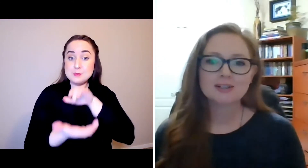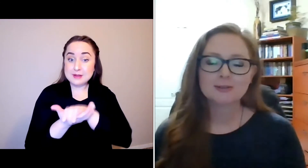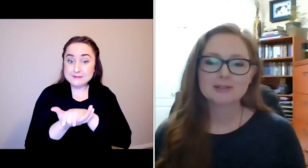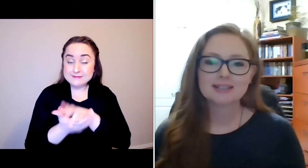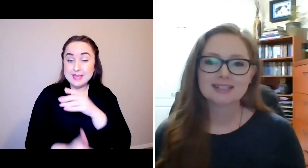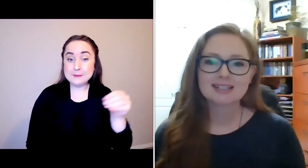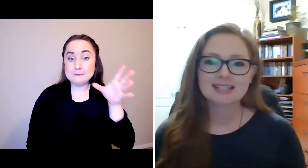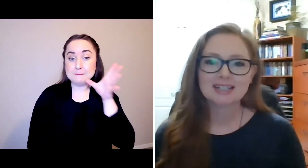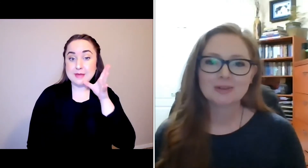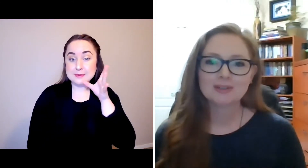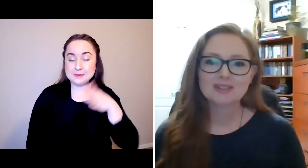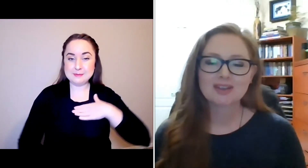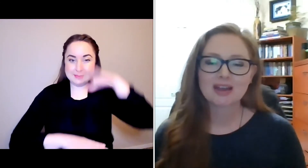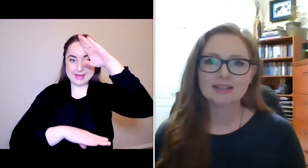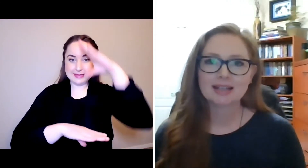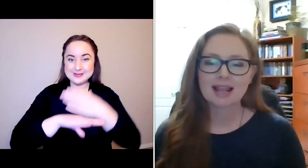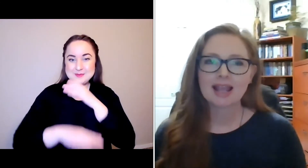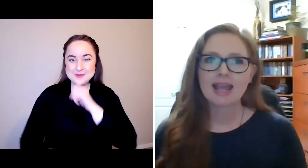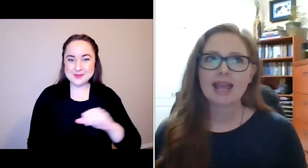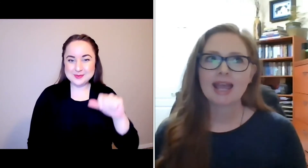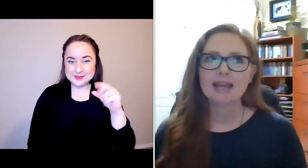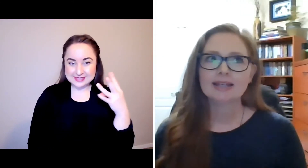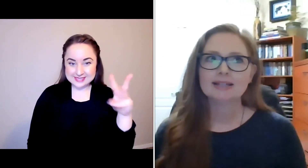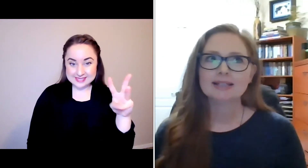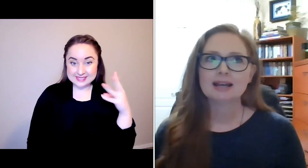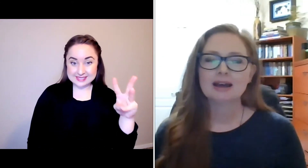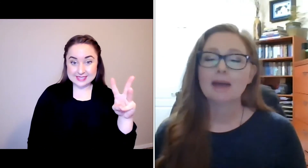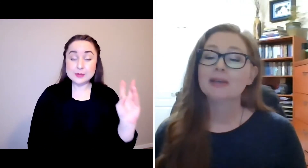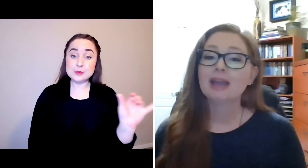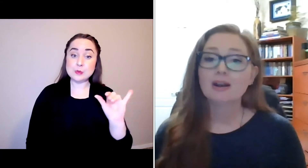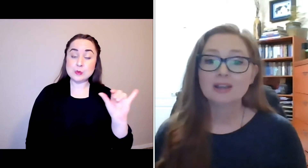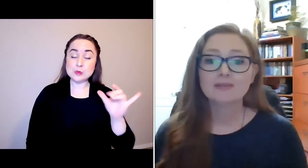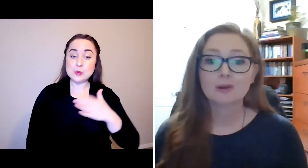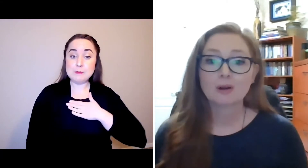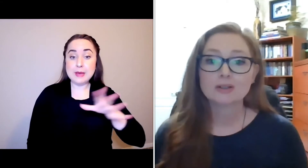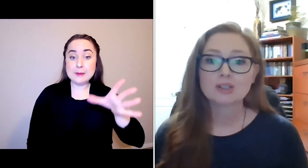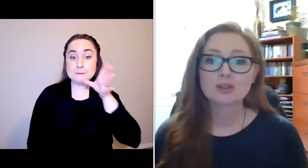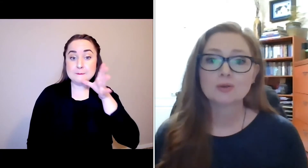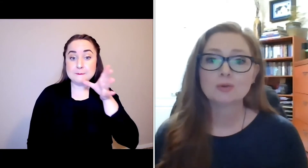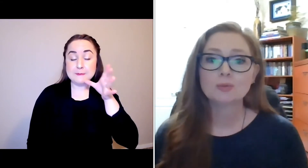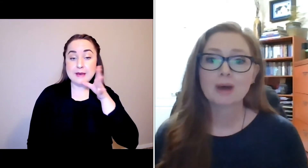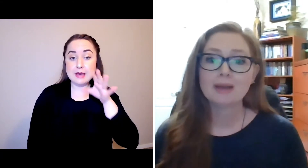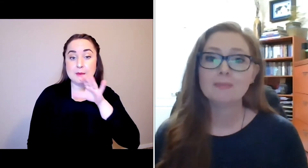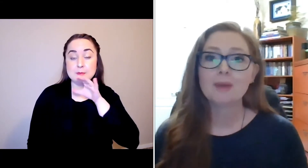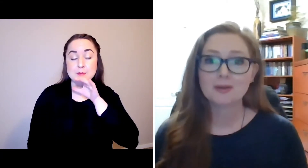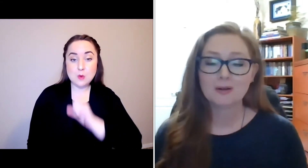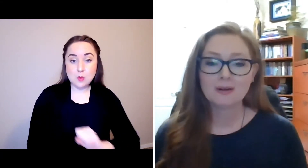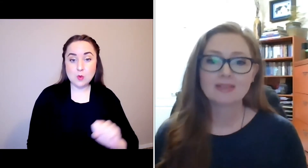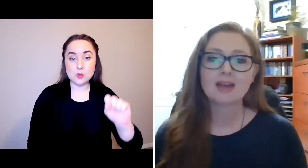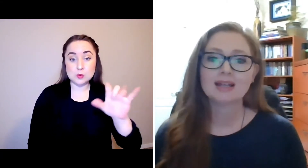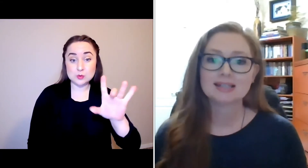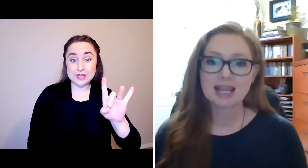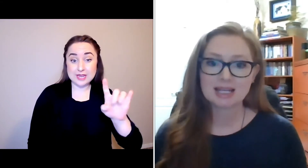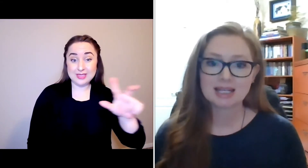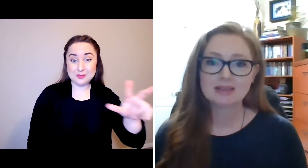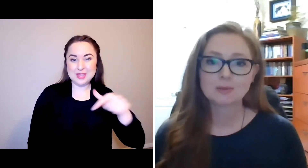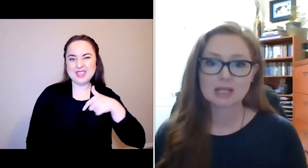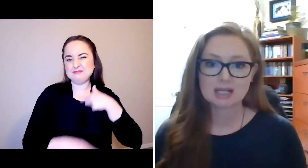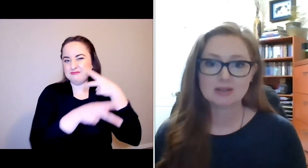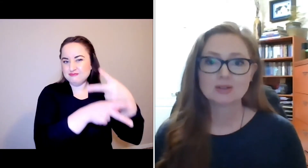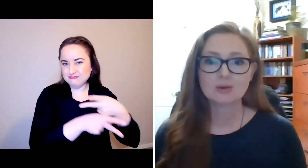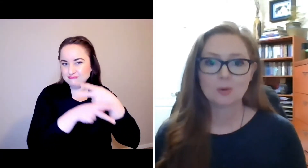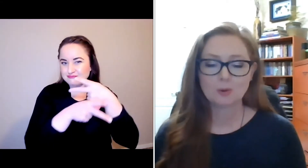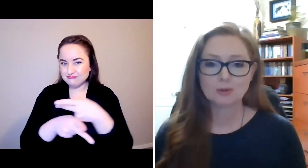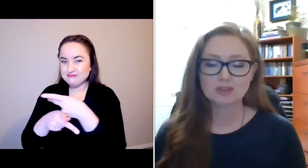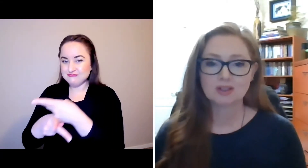mother to a 16-year-old son, and I'm a caregiver to my mother that is 83